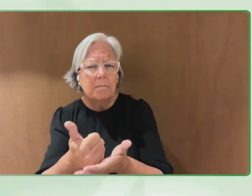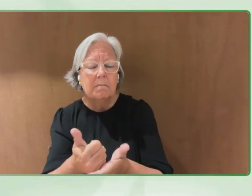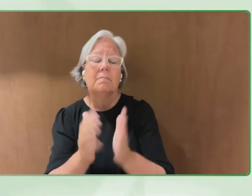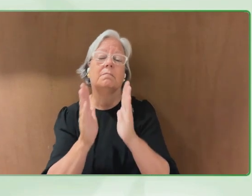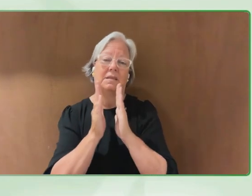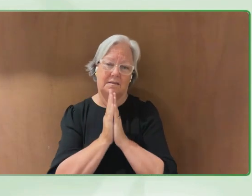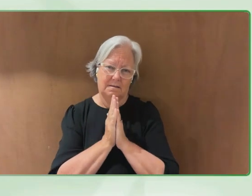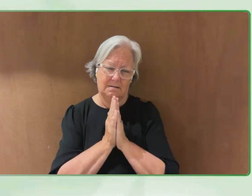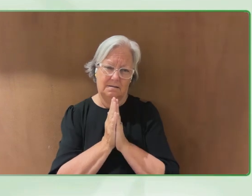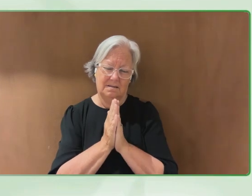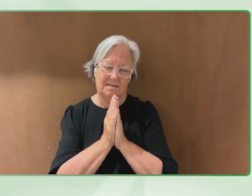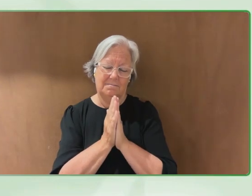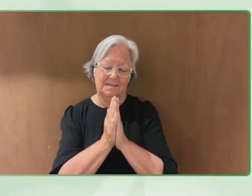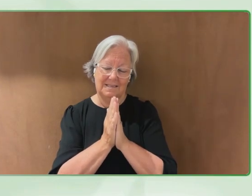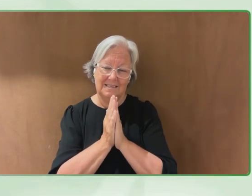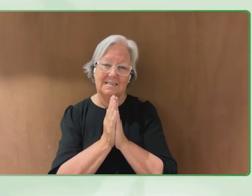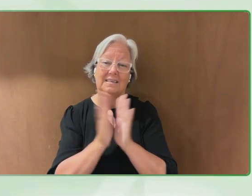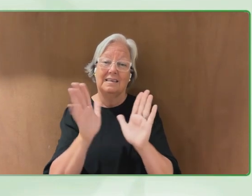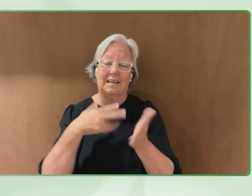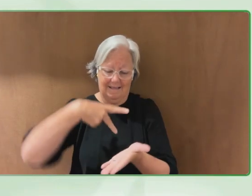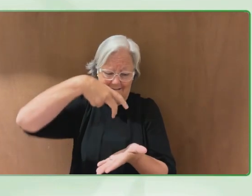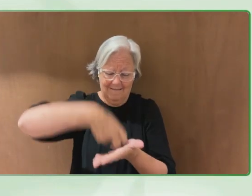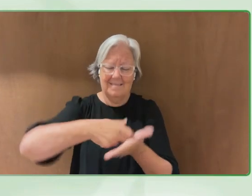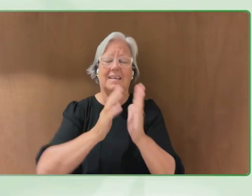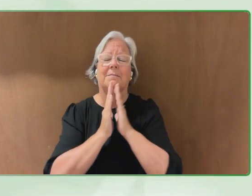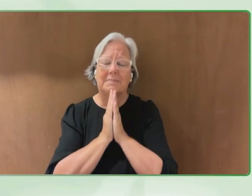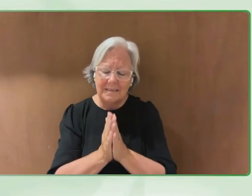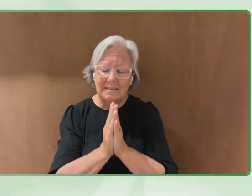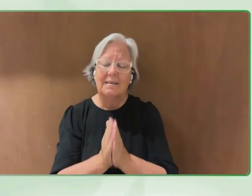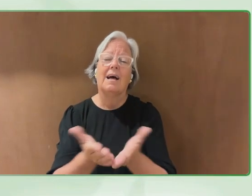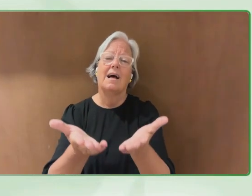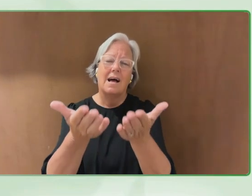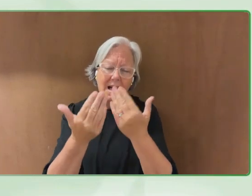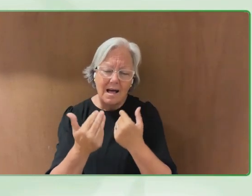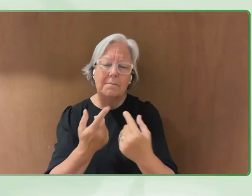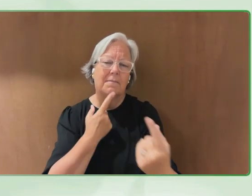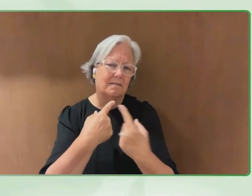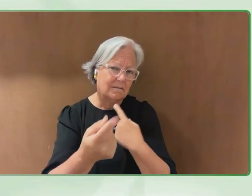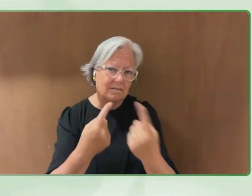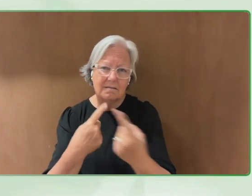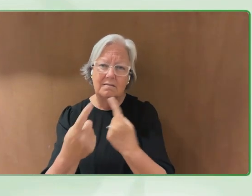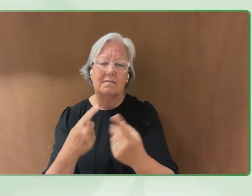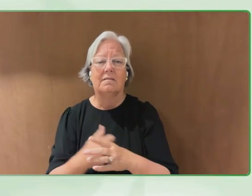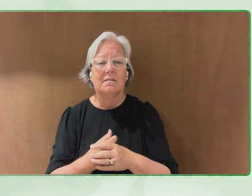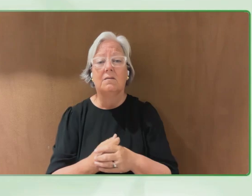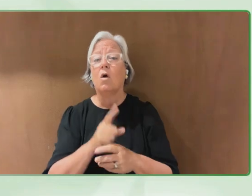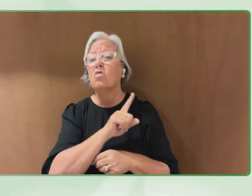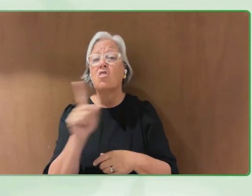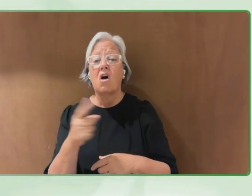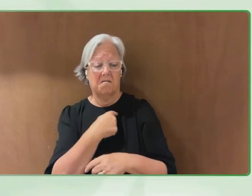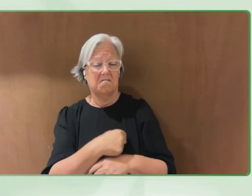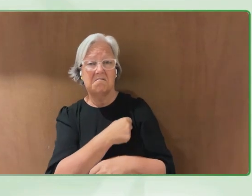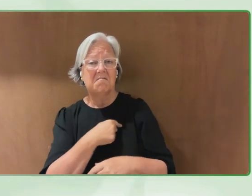on hands and knees, I beg you, come and have a conversation. There's no commitment to a handshake and a